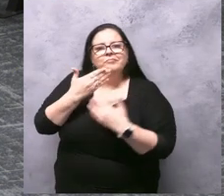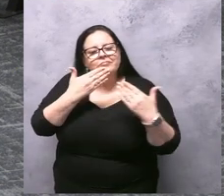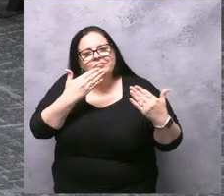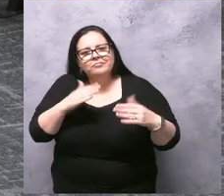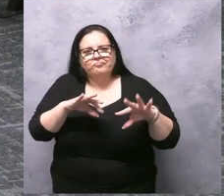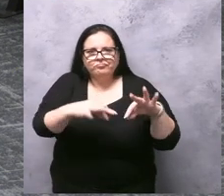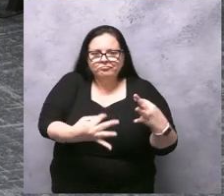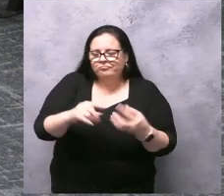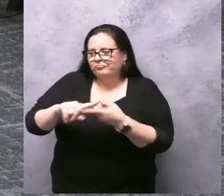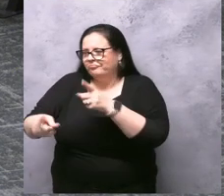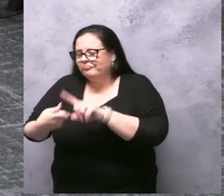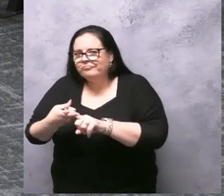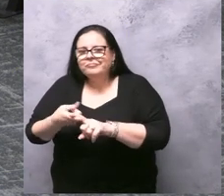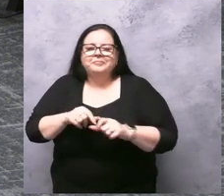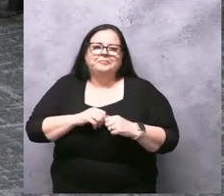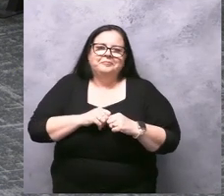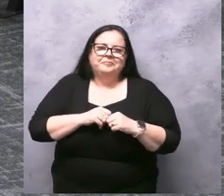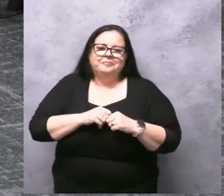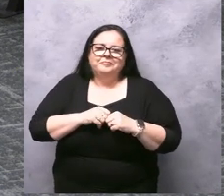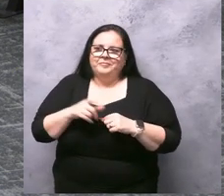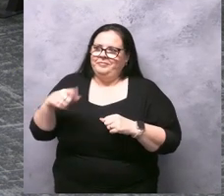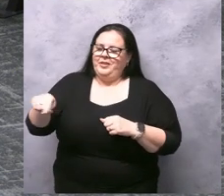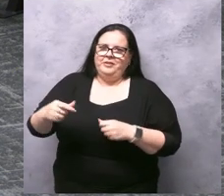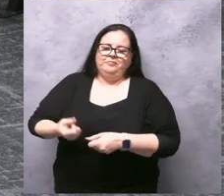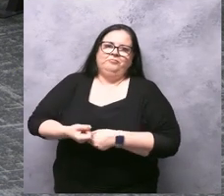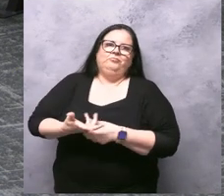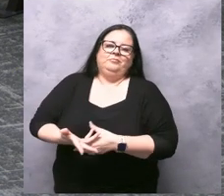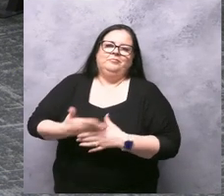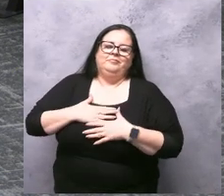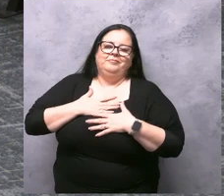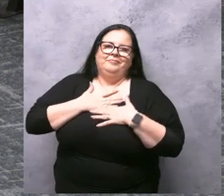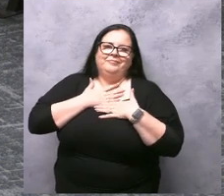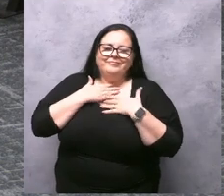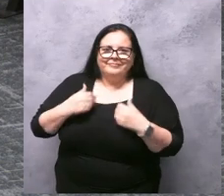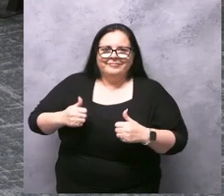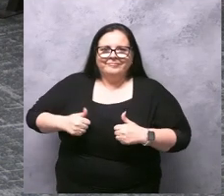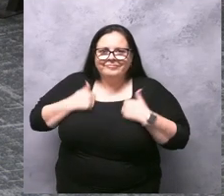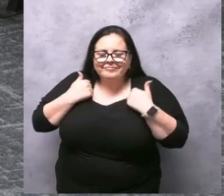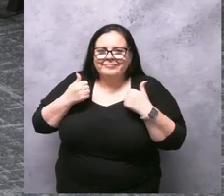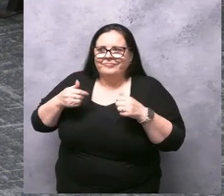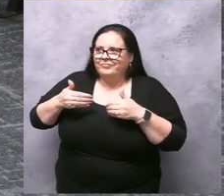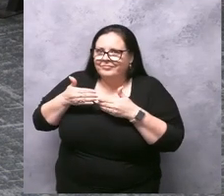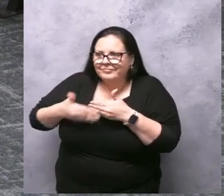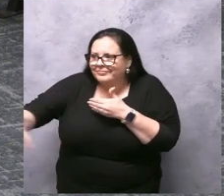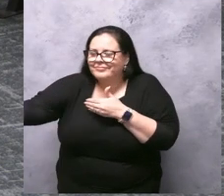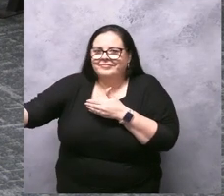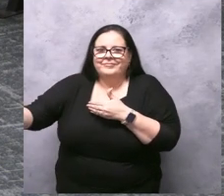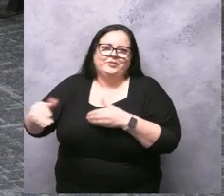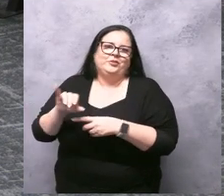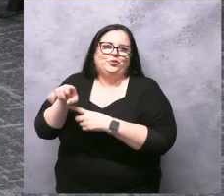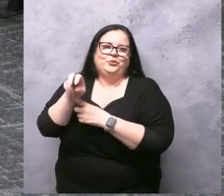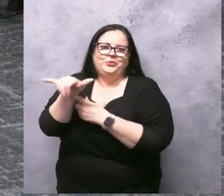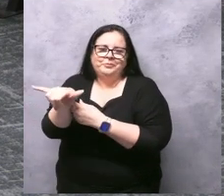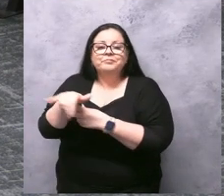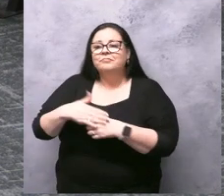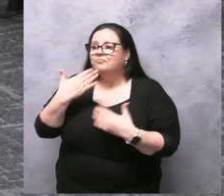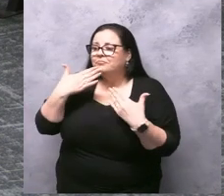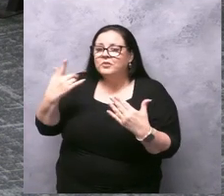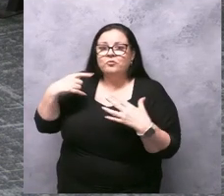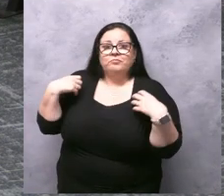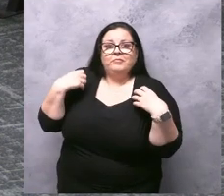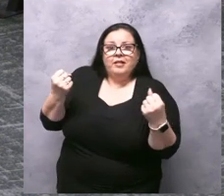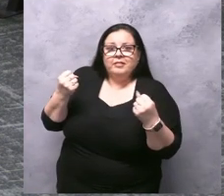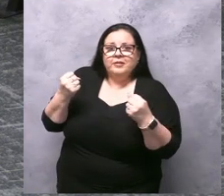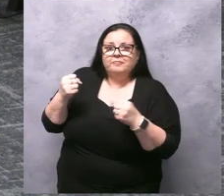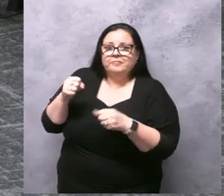our family and friends that bring joy to our life journey. Thank you for giving us the measure of health that we